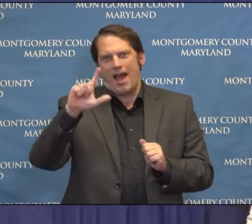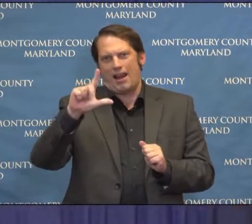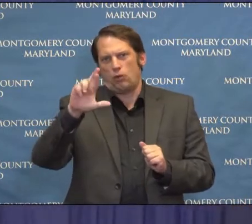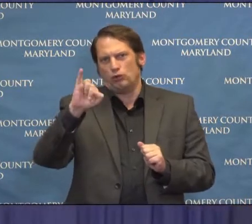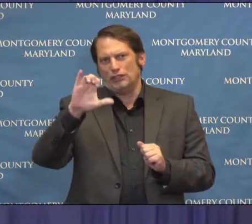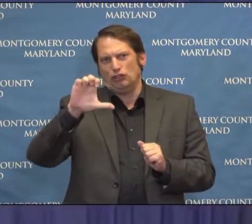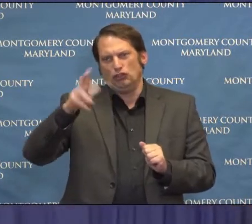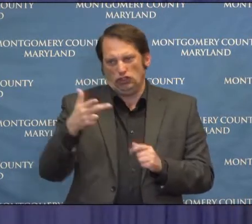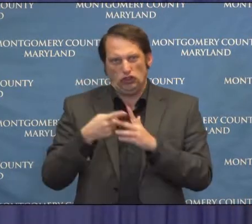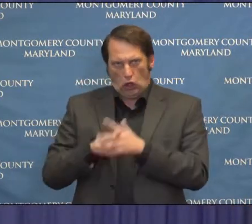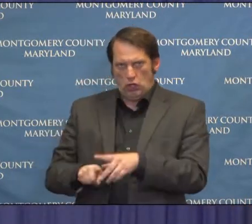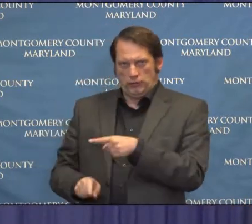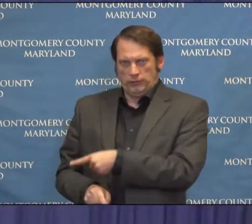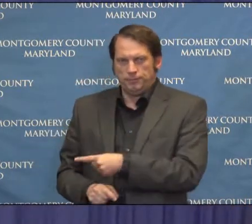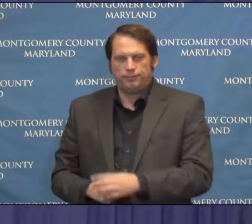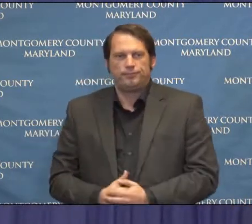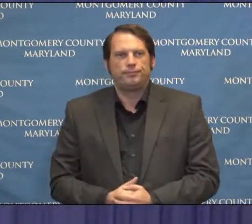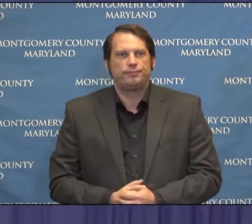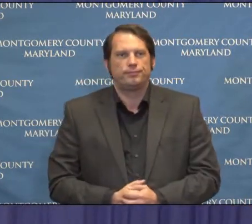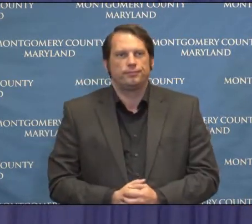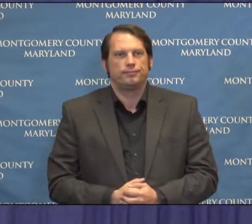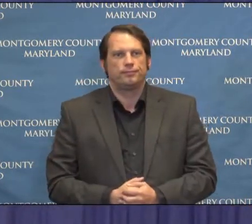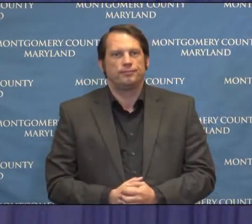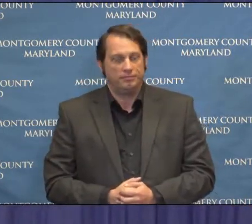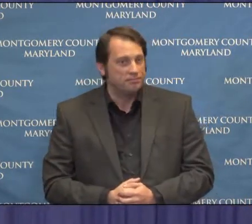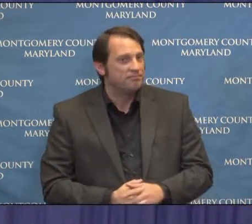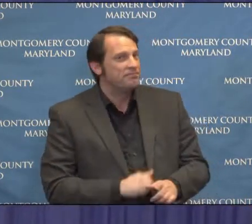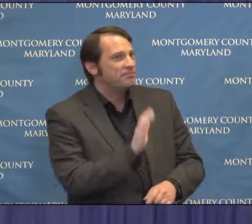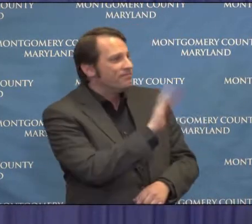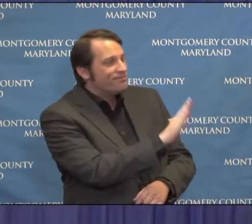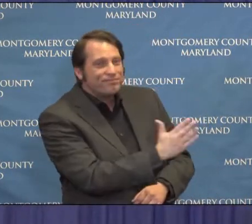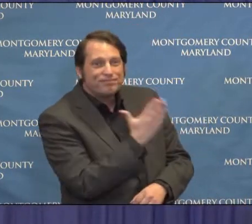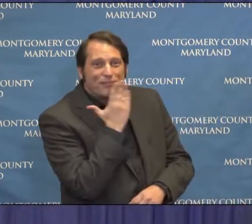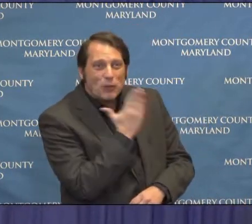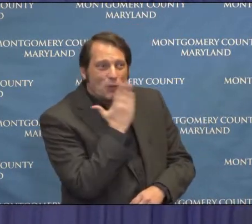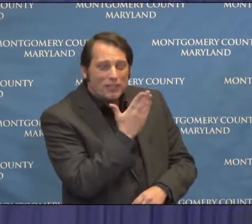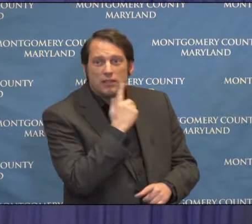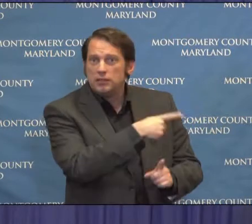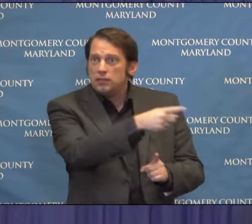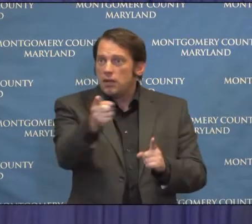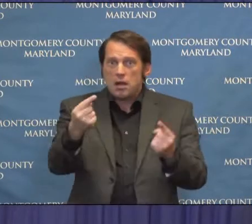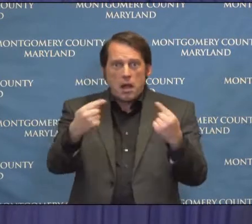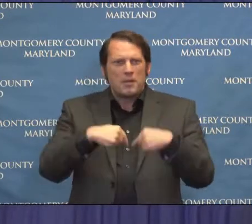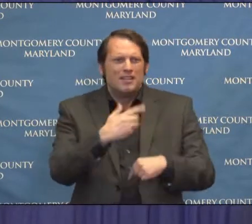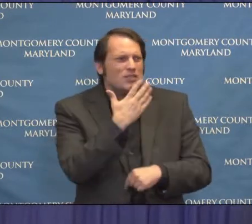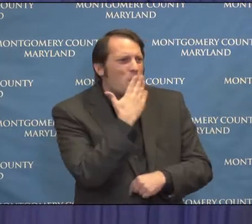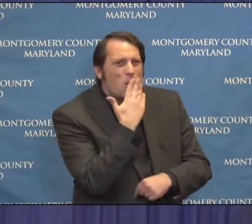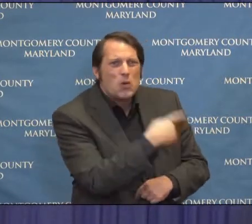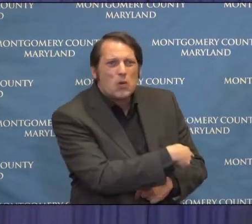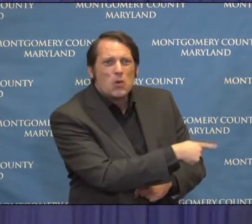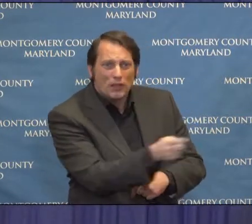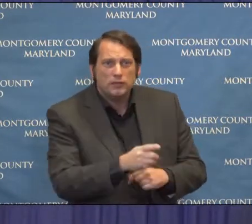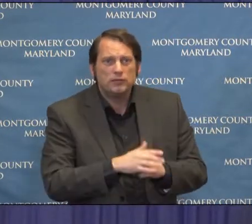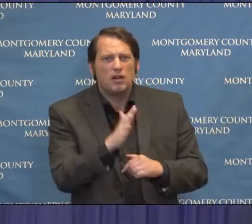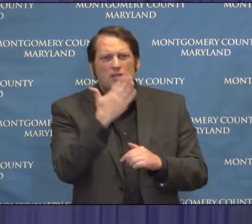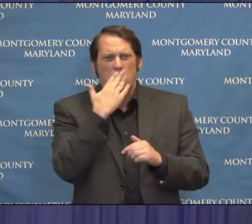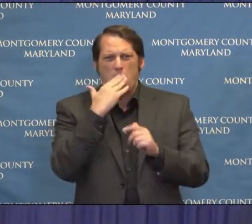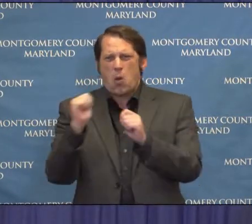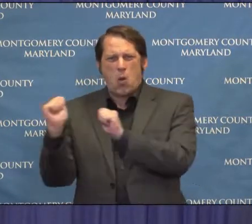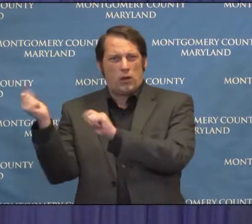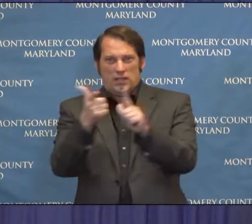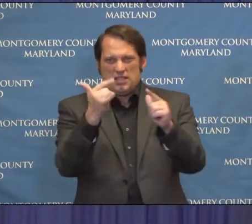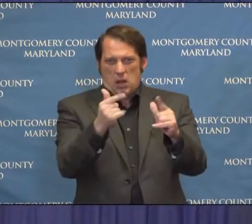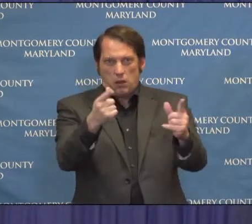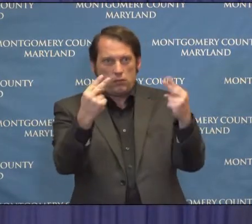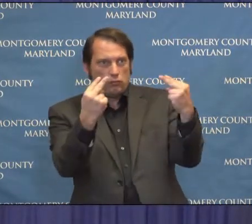want to thank all of you for being here, and also thank anybody who's either tuned in now or is going to be